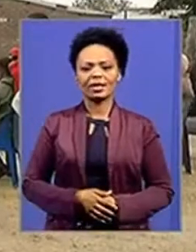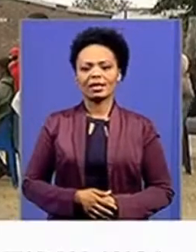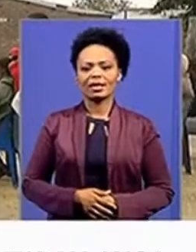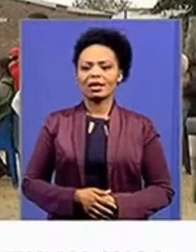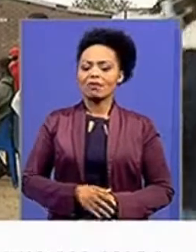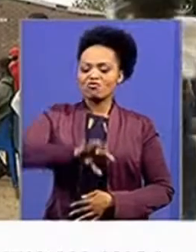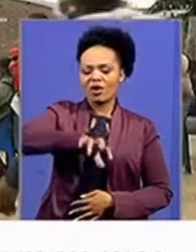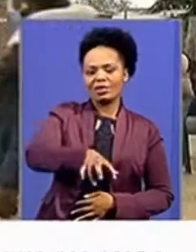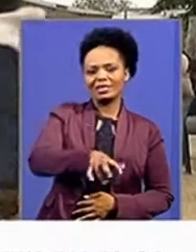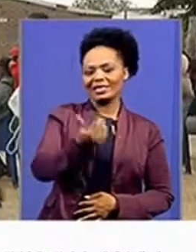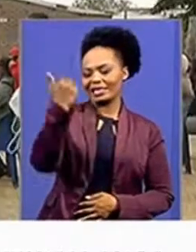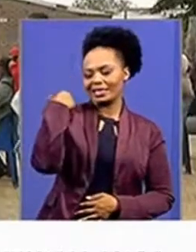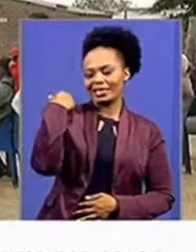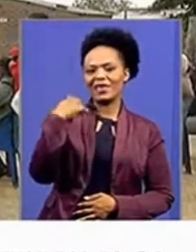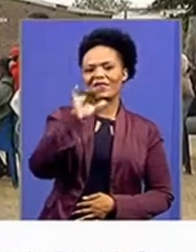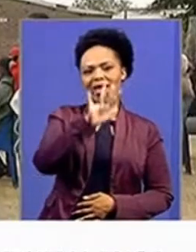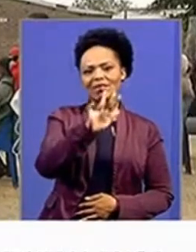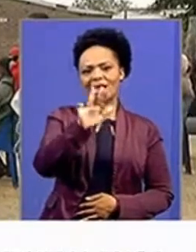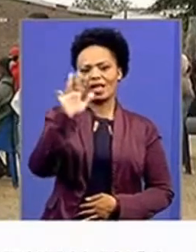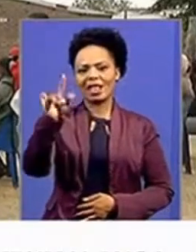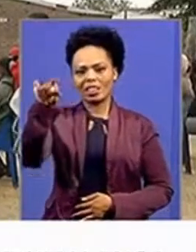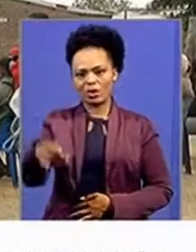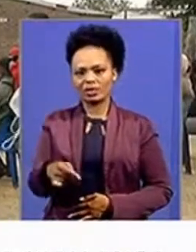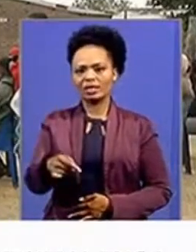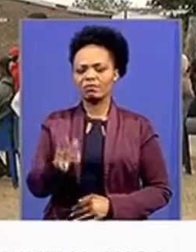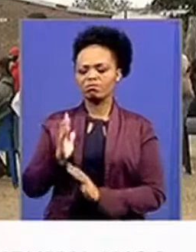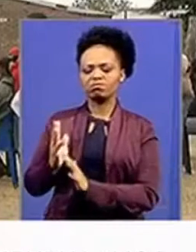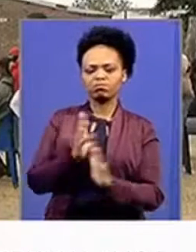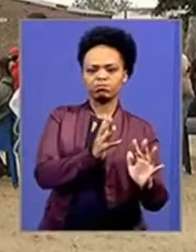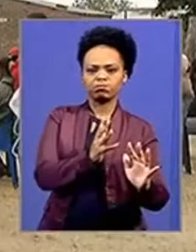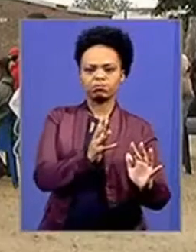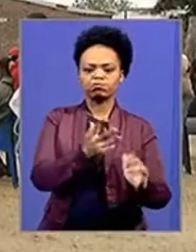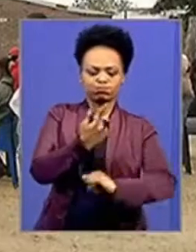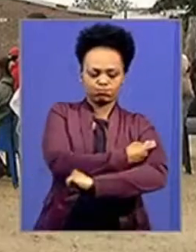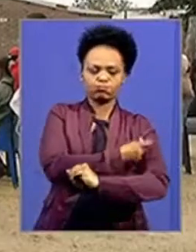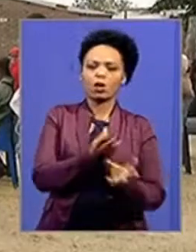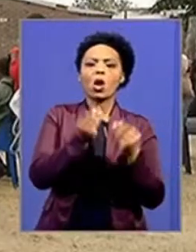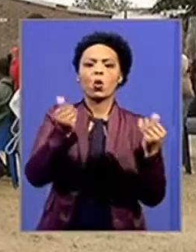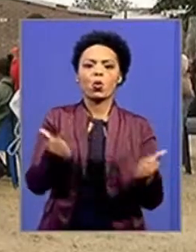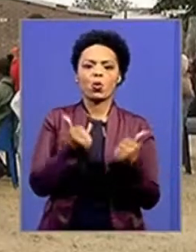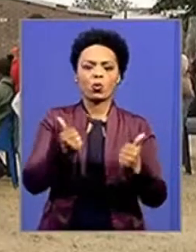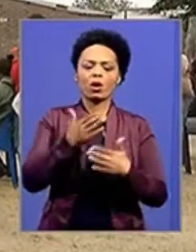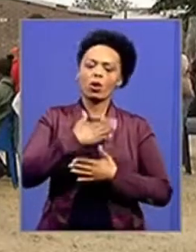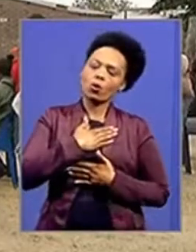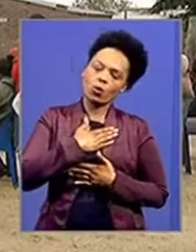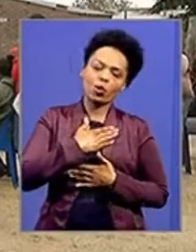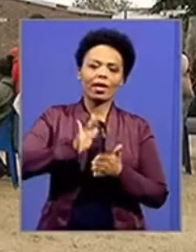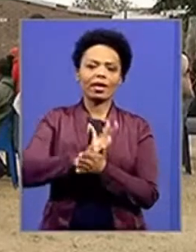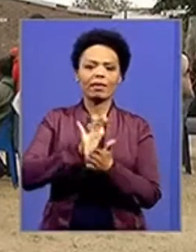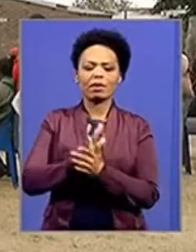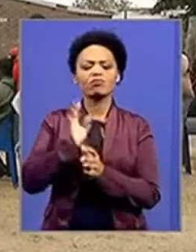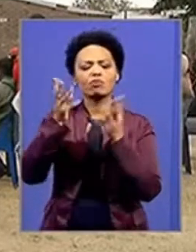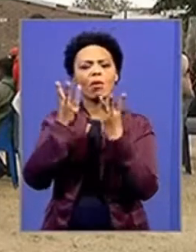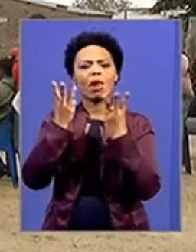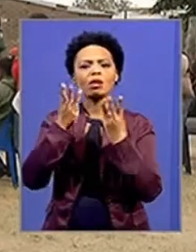we had 599,000 people that have vaccinated. We appreciate the number. However, we